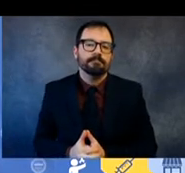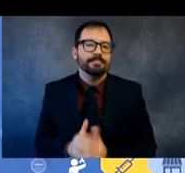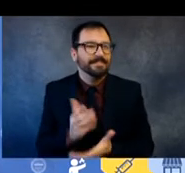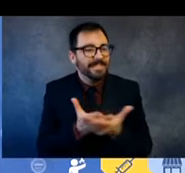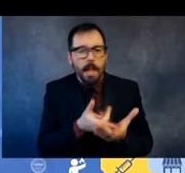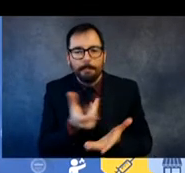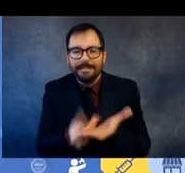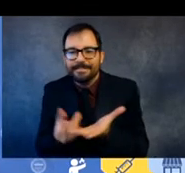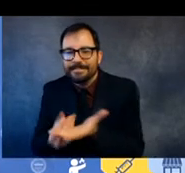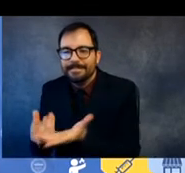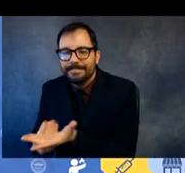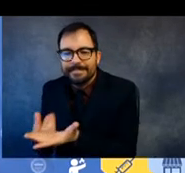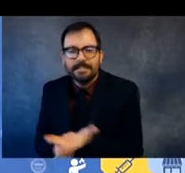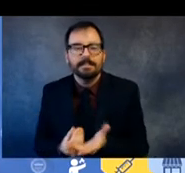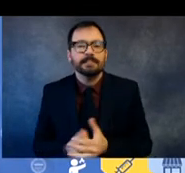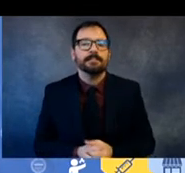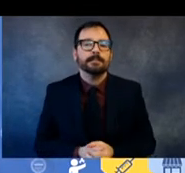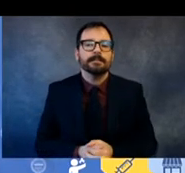and with Secretary Sutters.